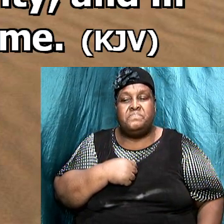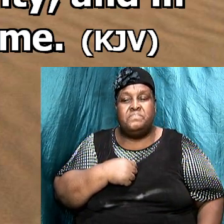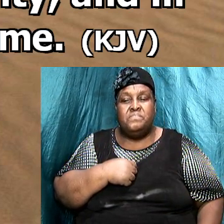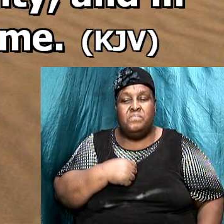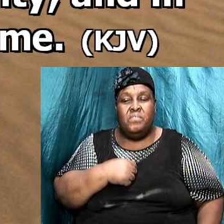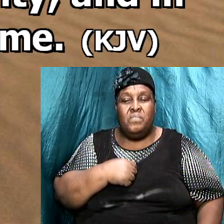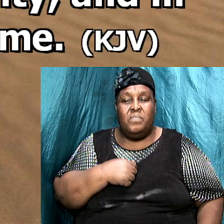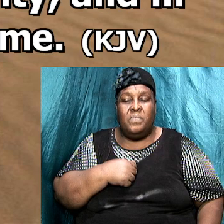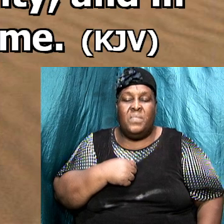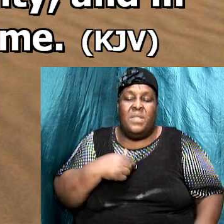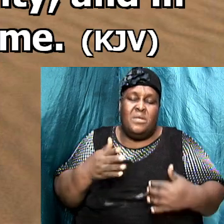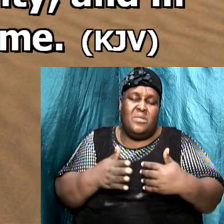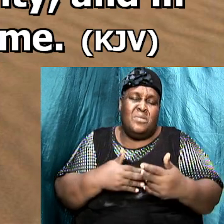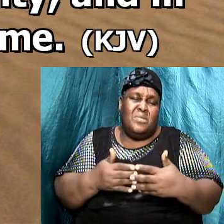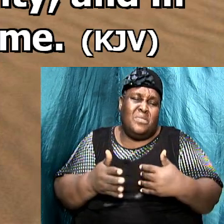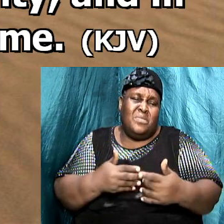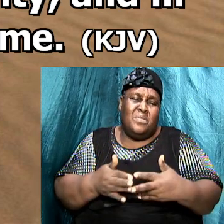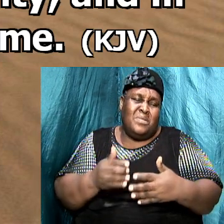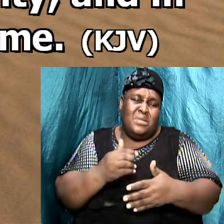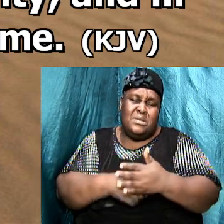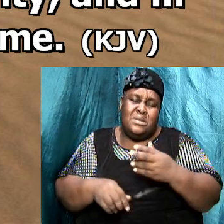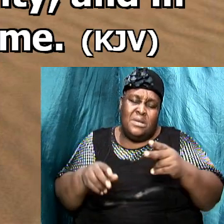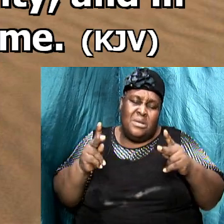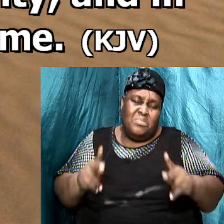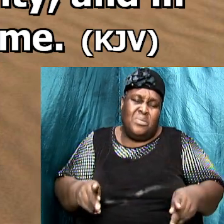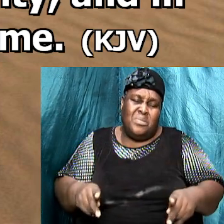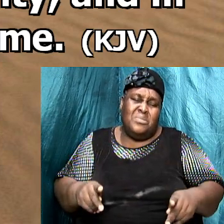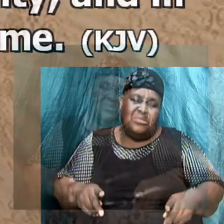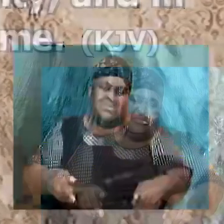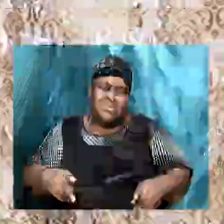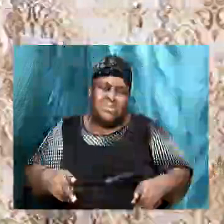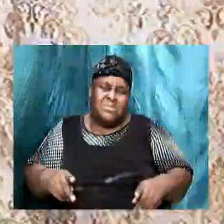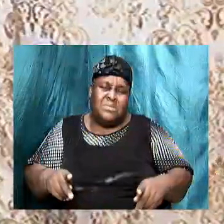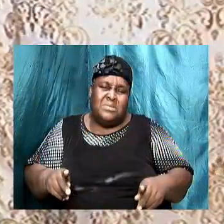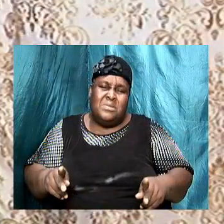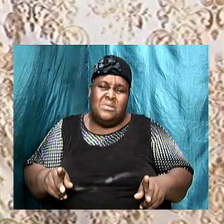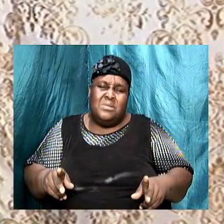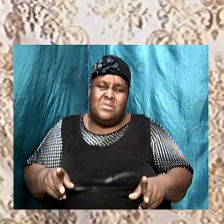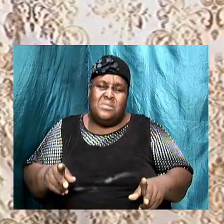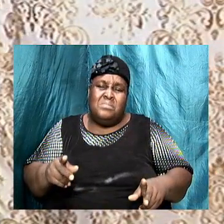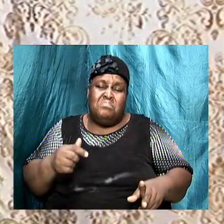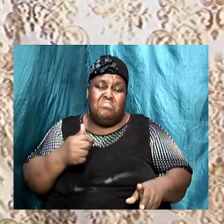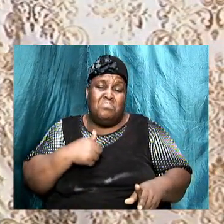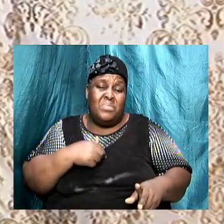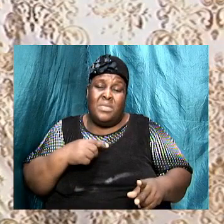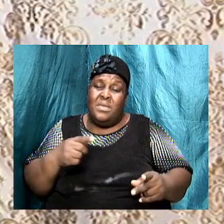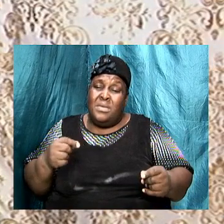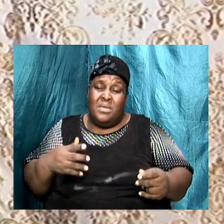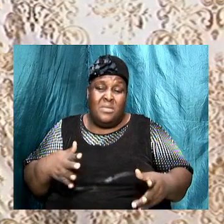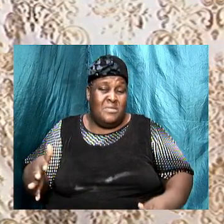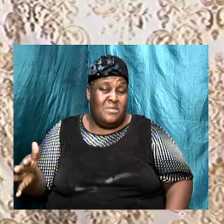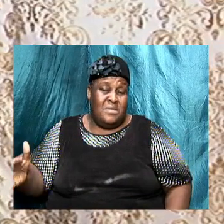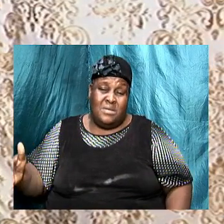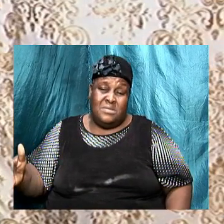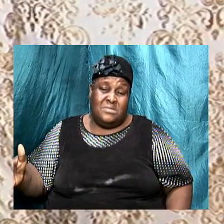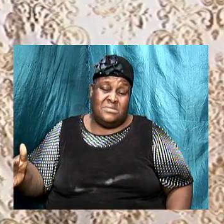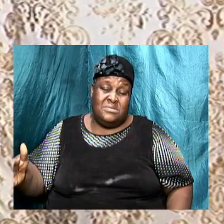So though it is, because some person will say, boy, look here, I do things.